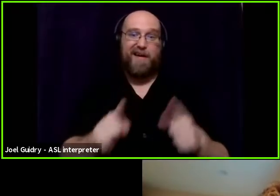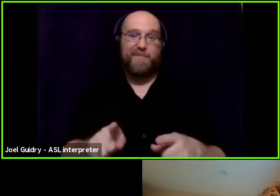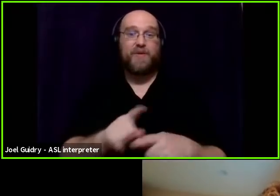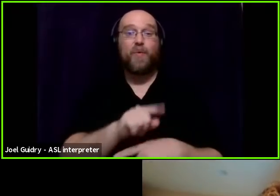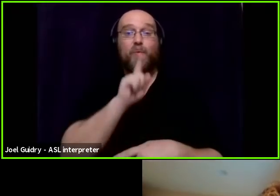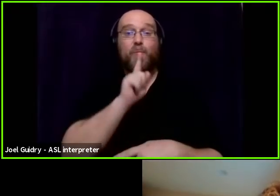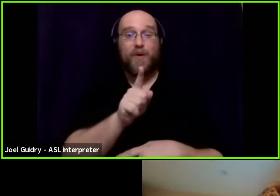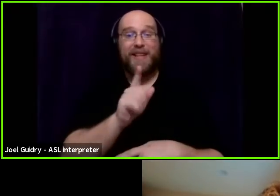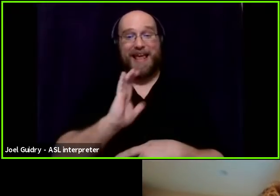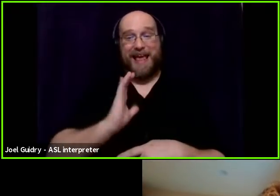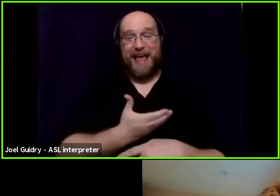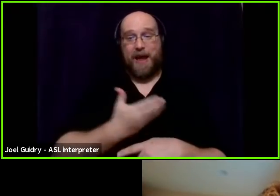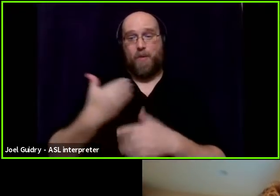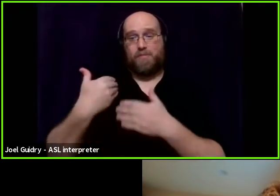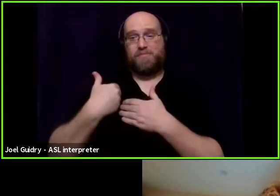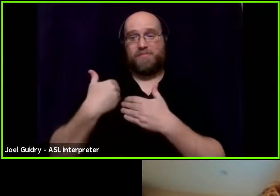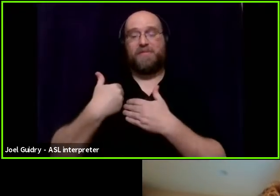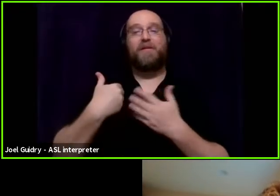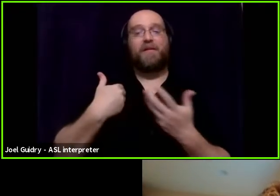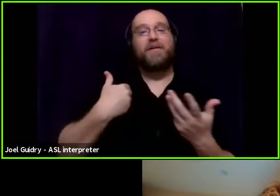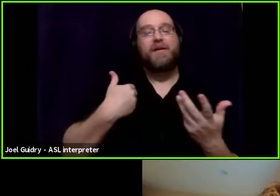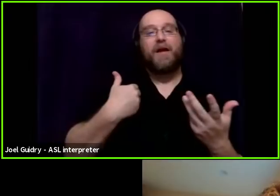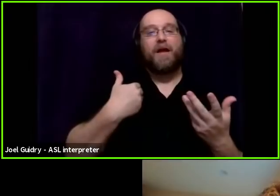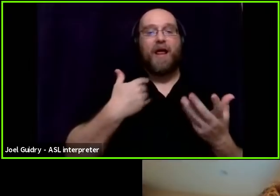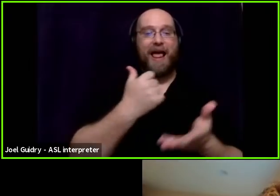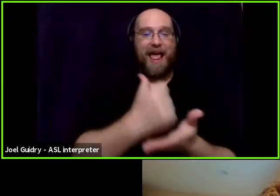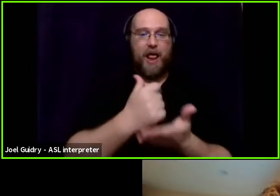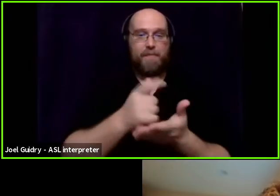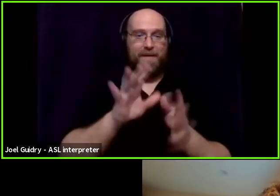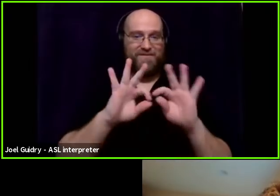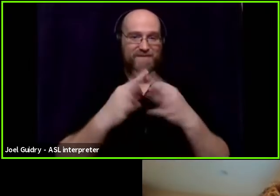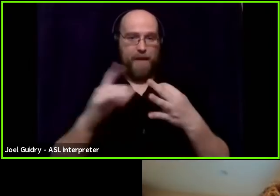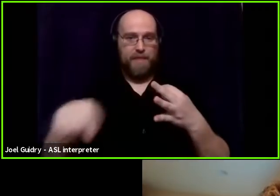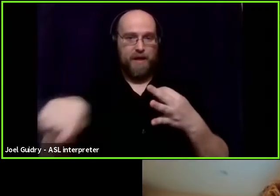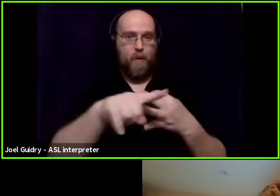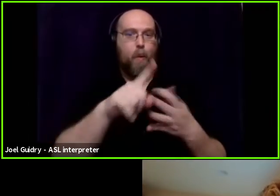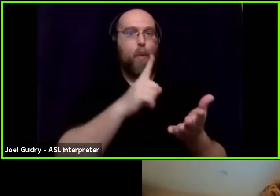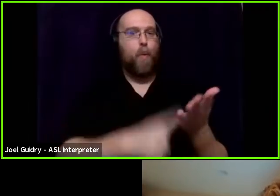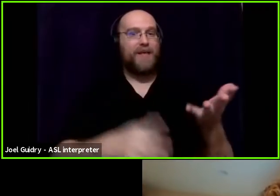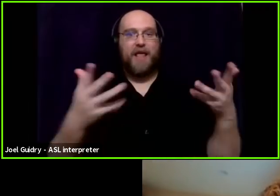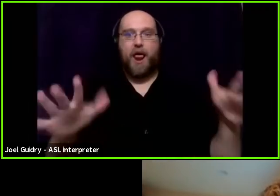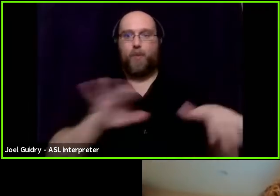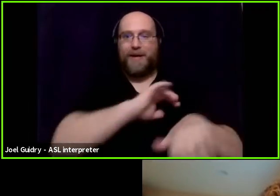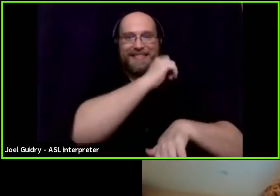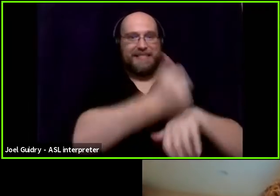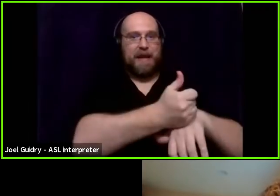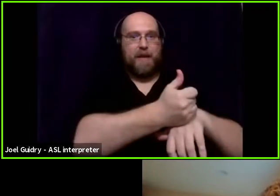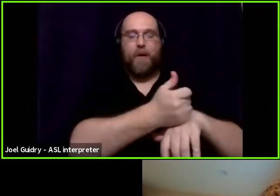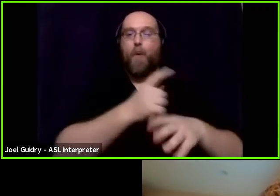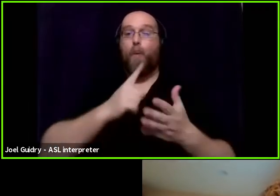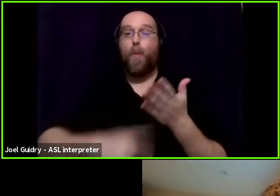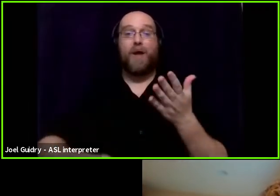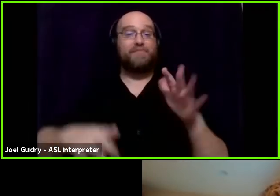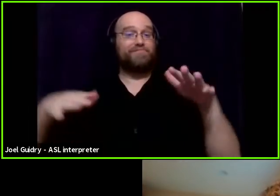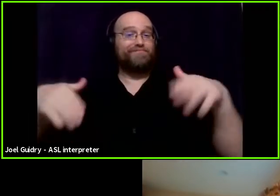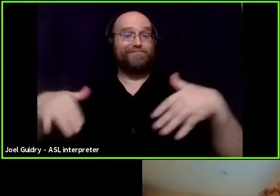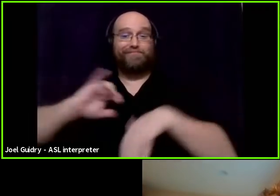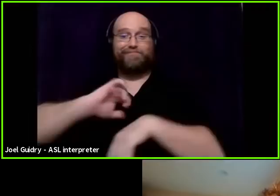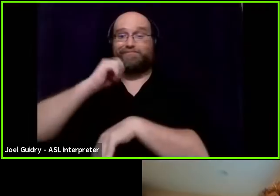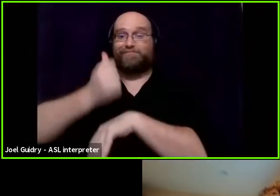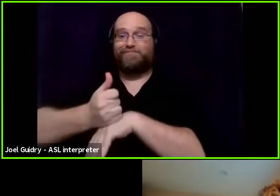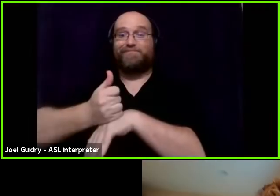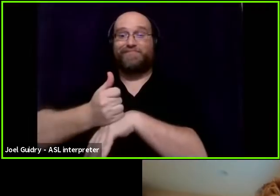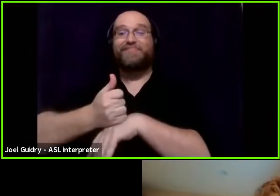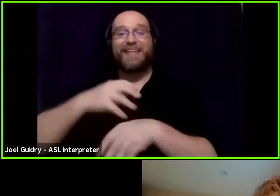us to help families understand what is in place and what is not in place in some of